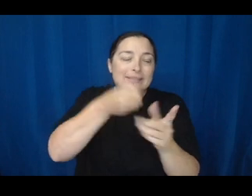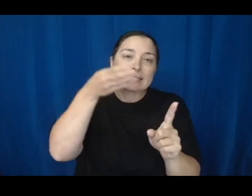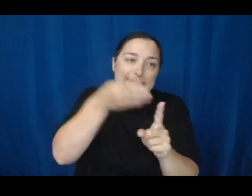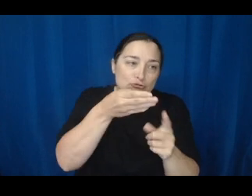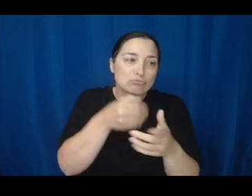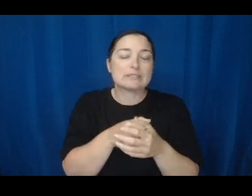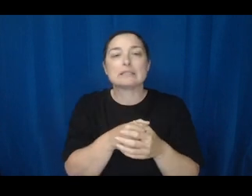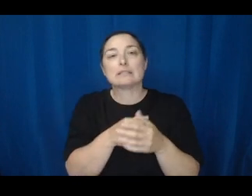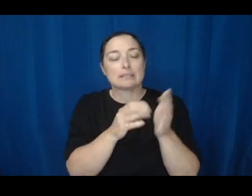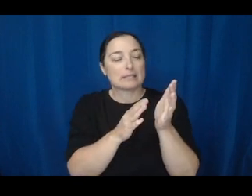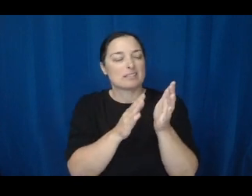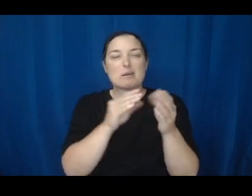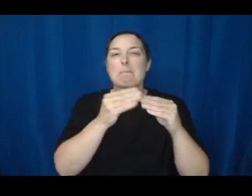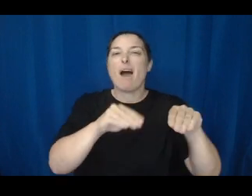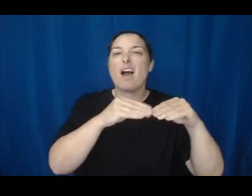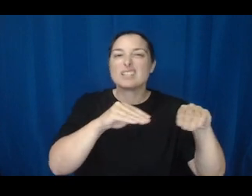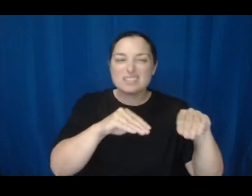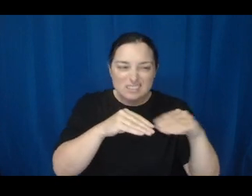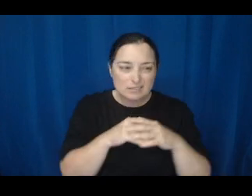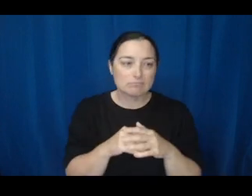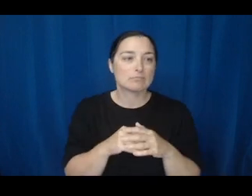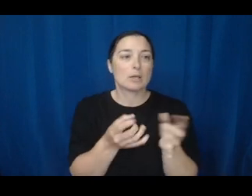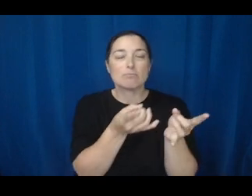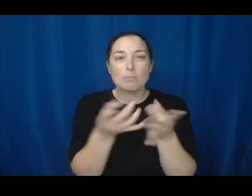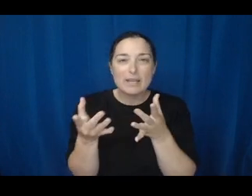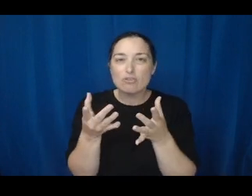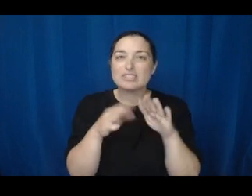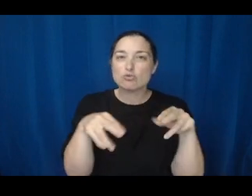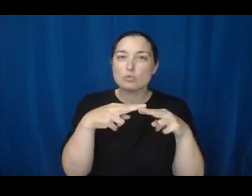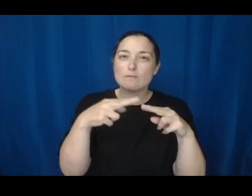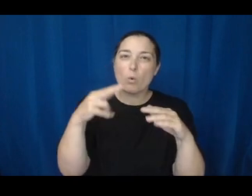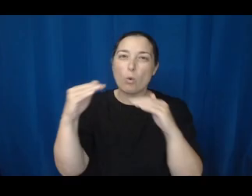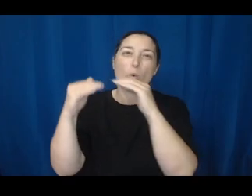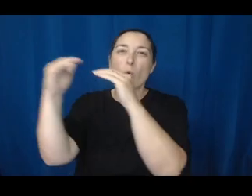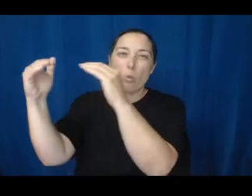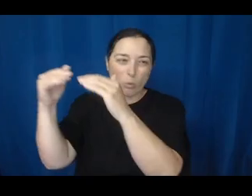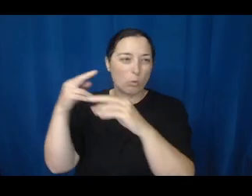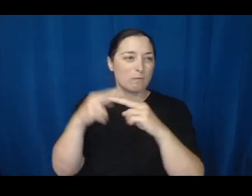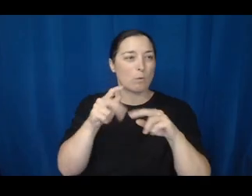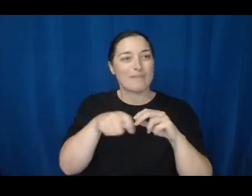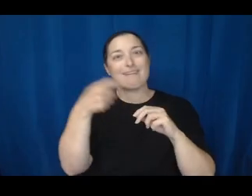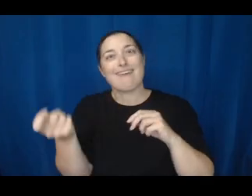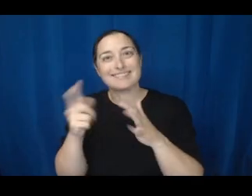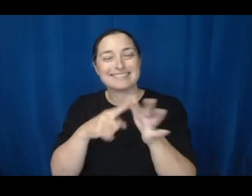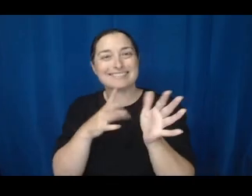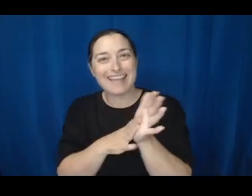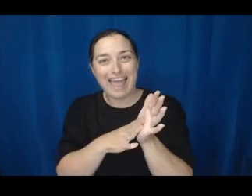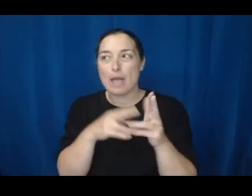that organized in a funny way. We are preparing kids for the next level of education, the next examination, and then the